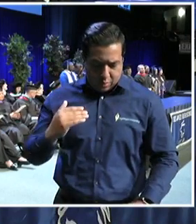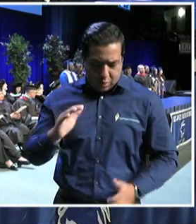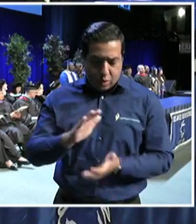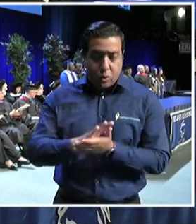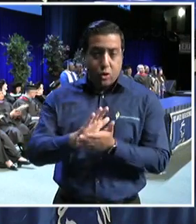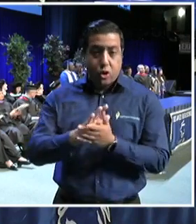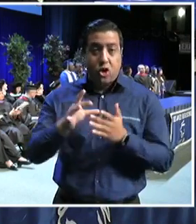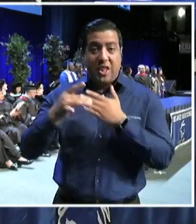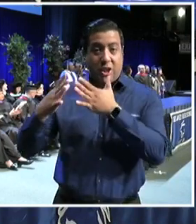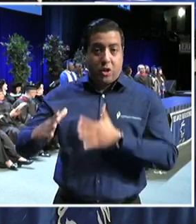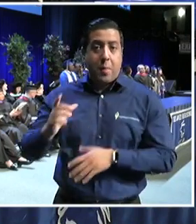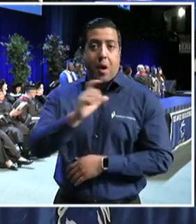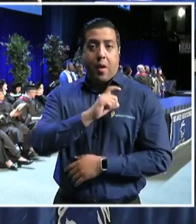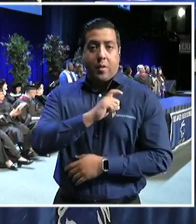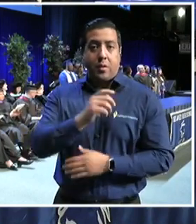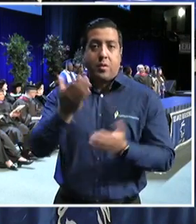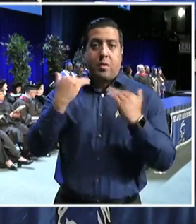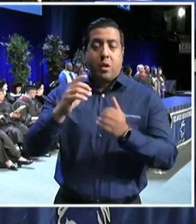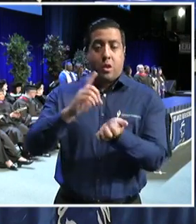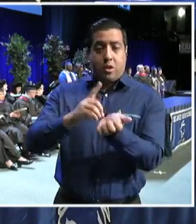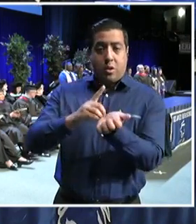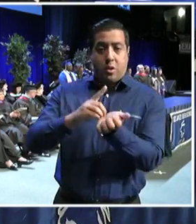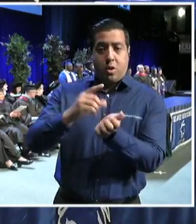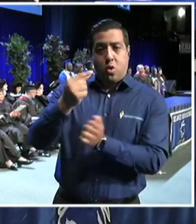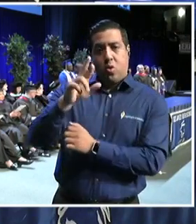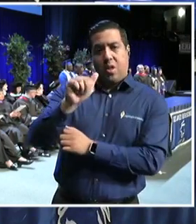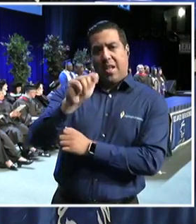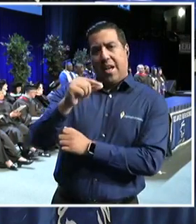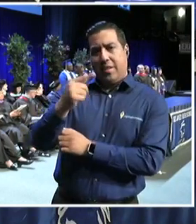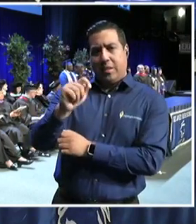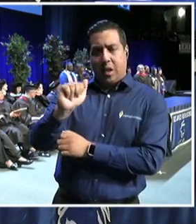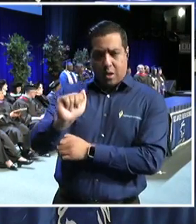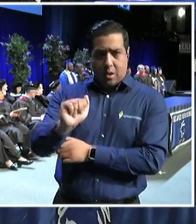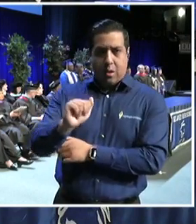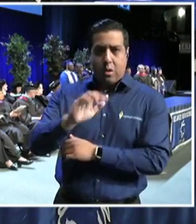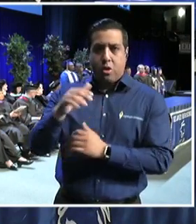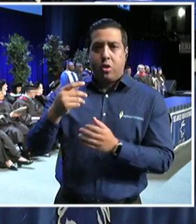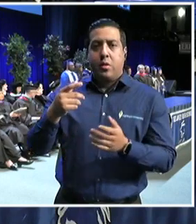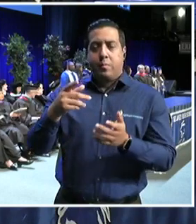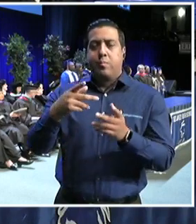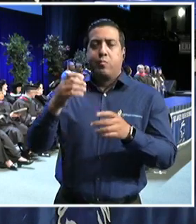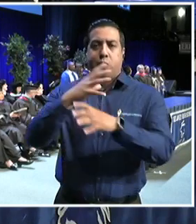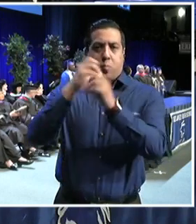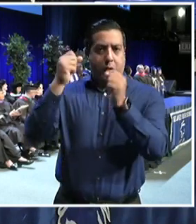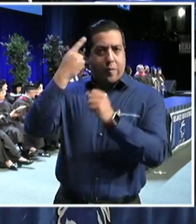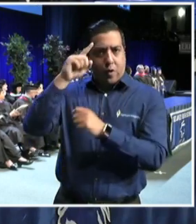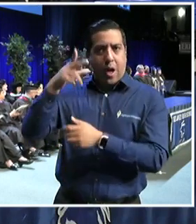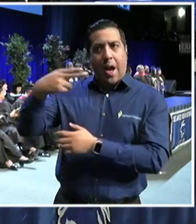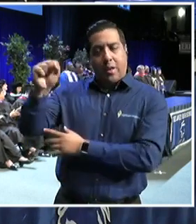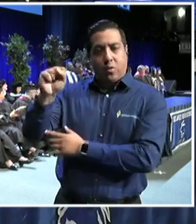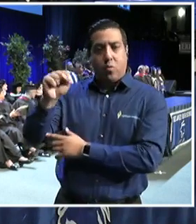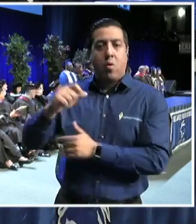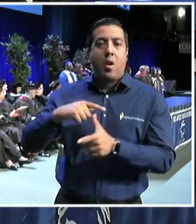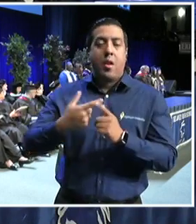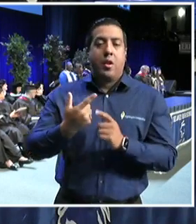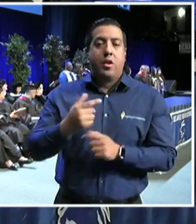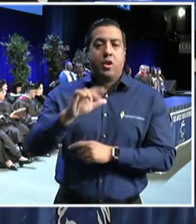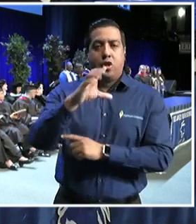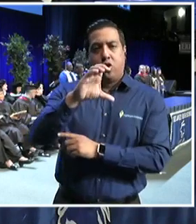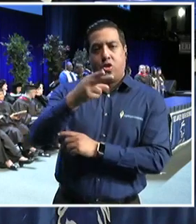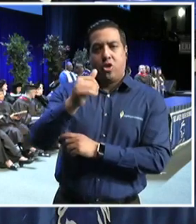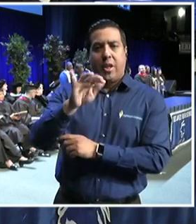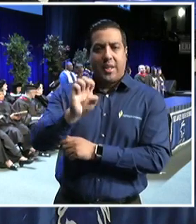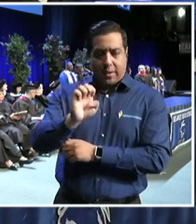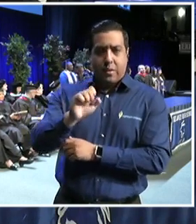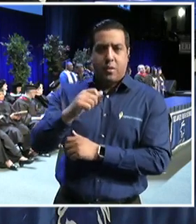officer. Dr. Renee Garganta, assistant superintendent for high schools. And Mr. Chase Giddings, Dekaney